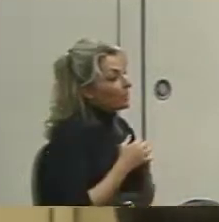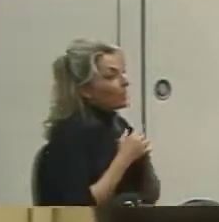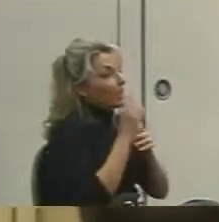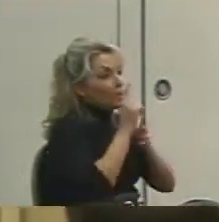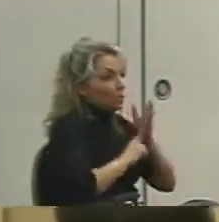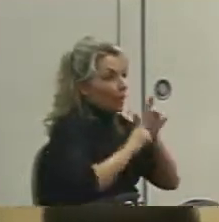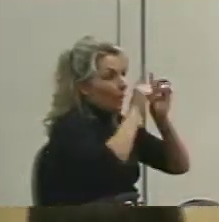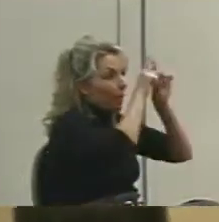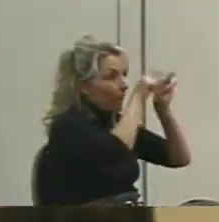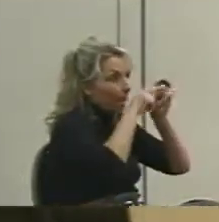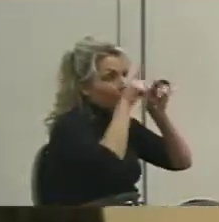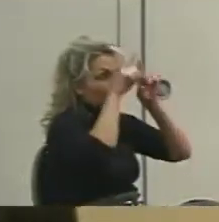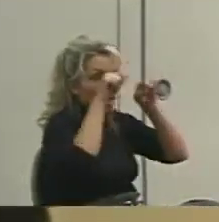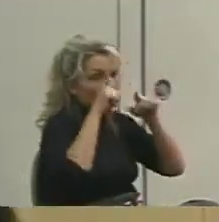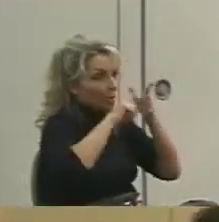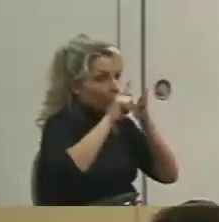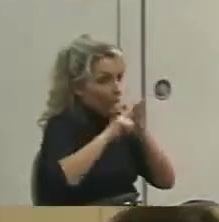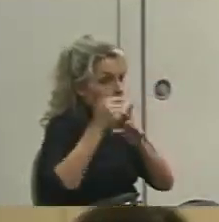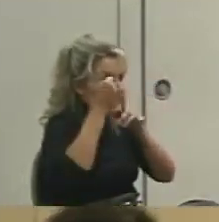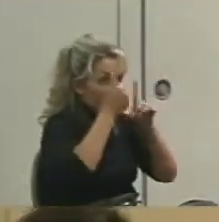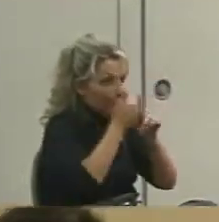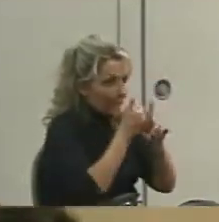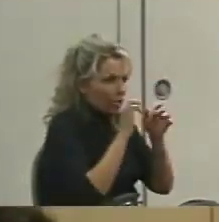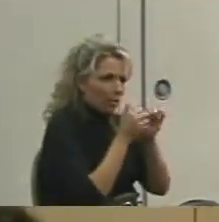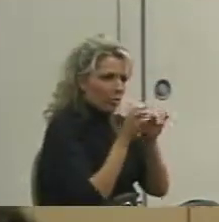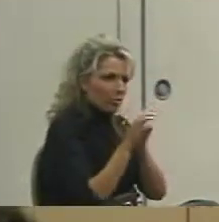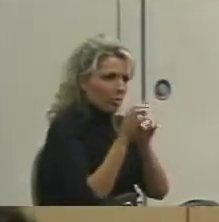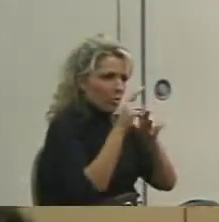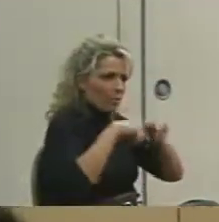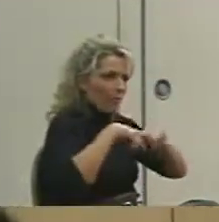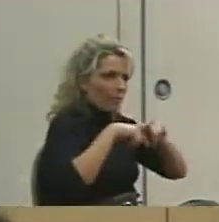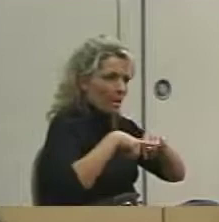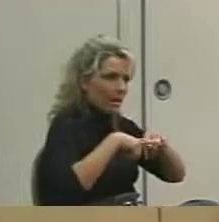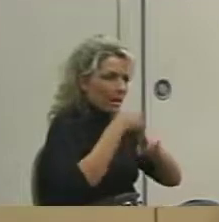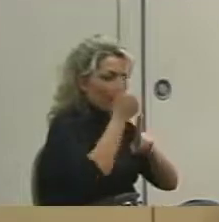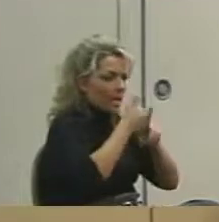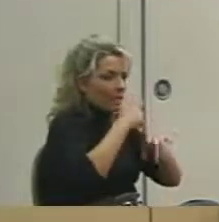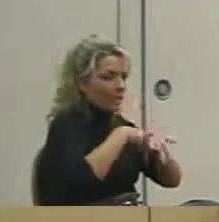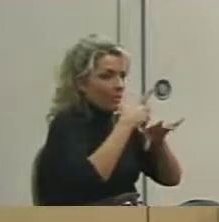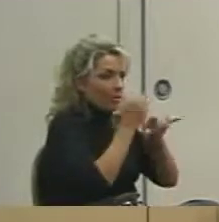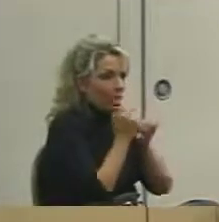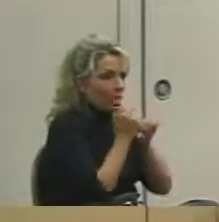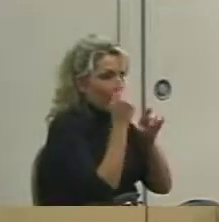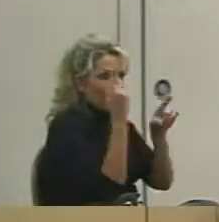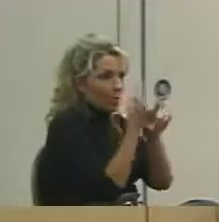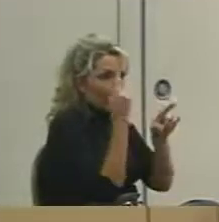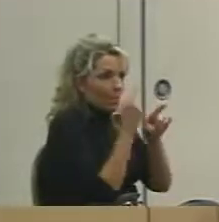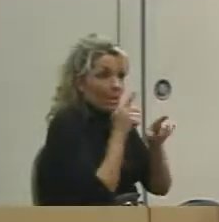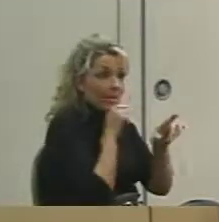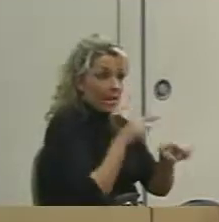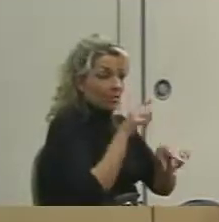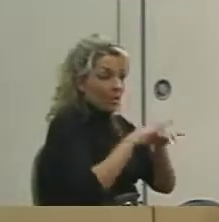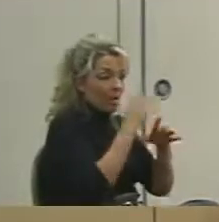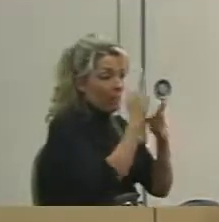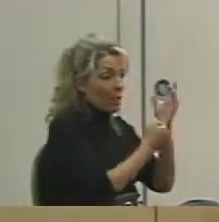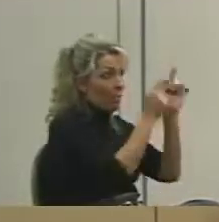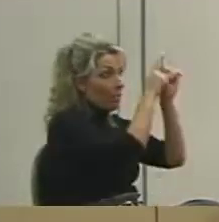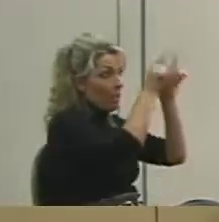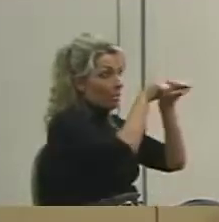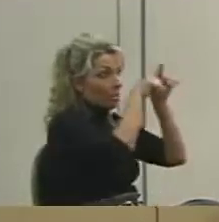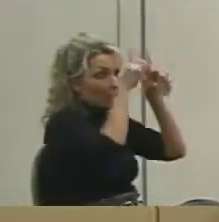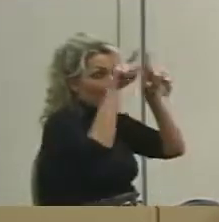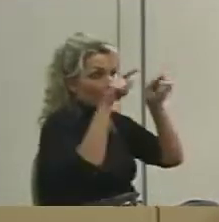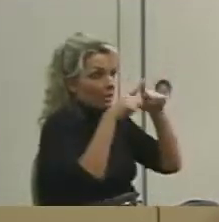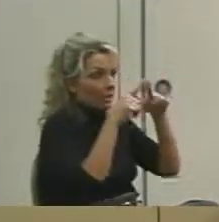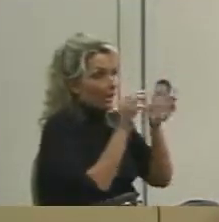box. How'd you do reliability? Every time you got the right answer on both boxes, that